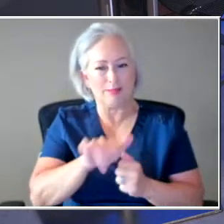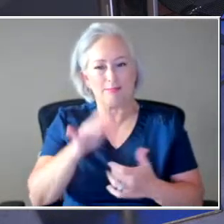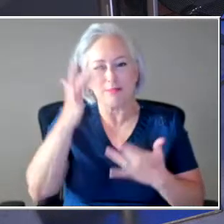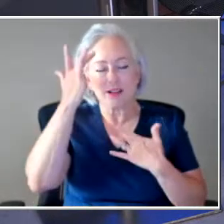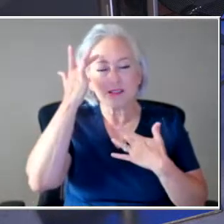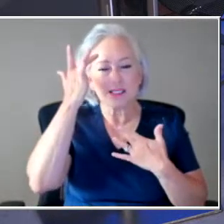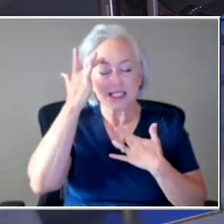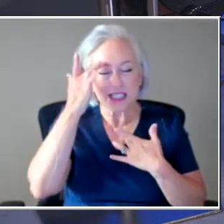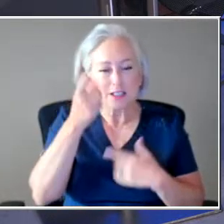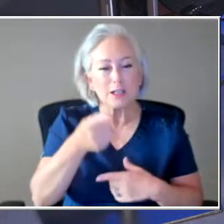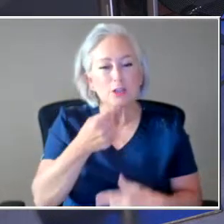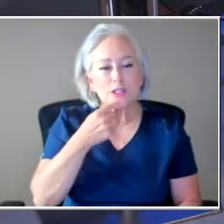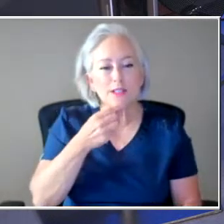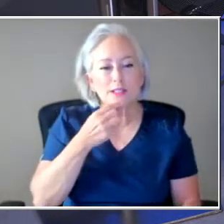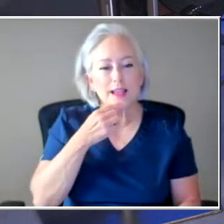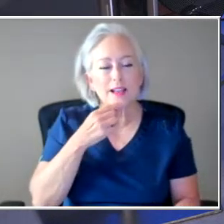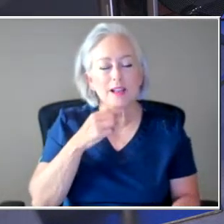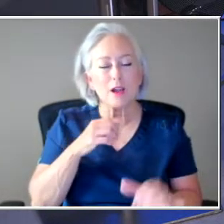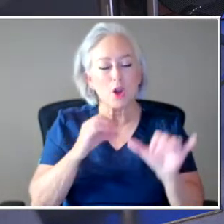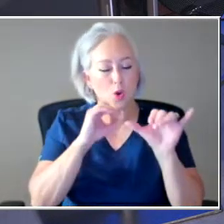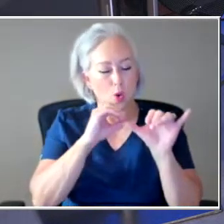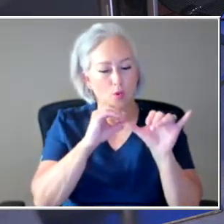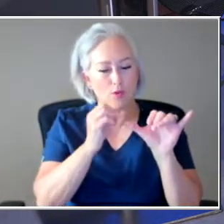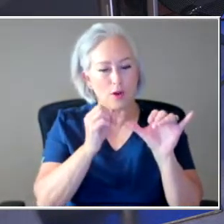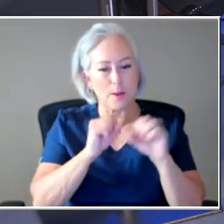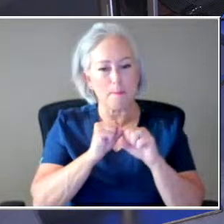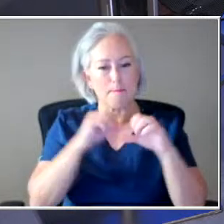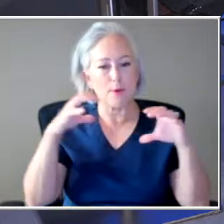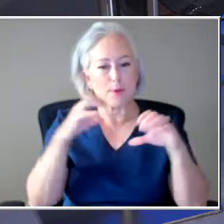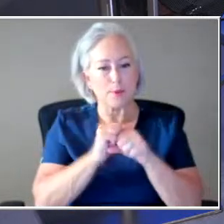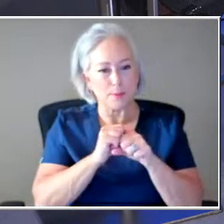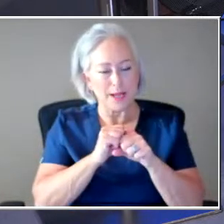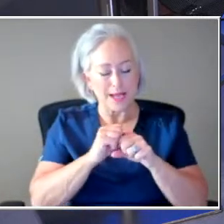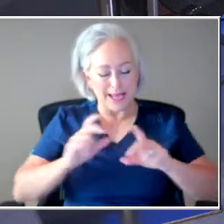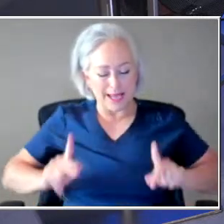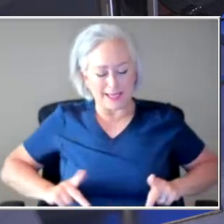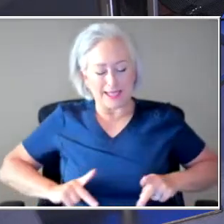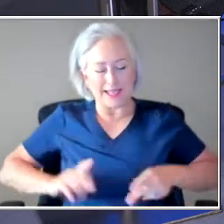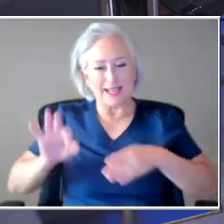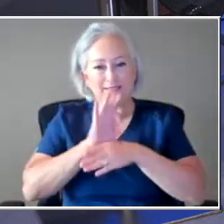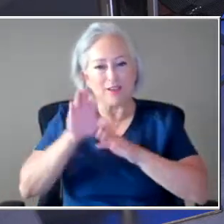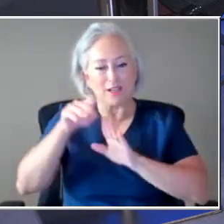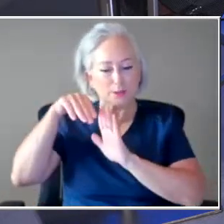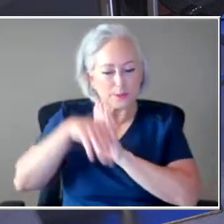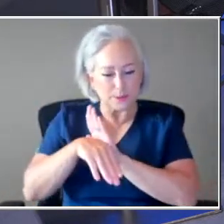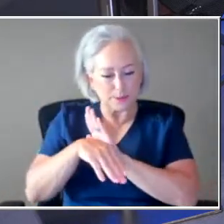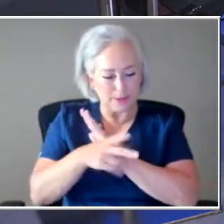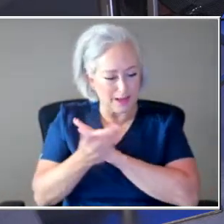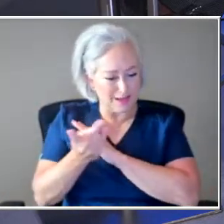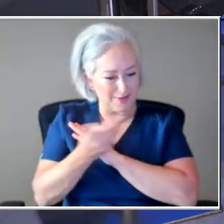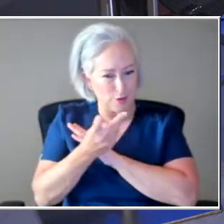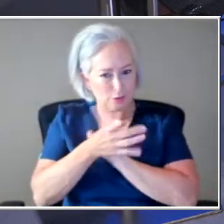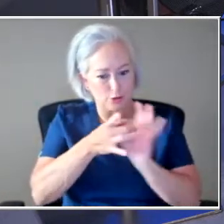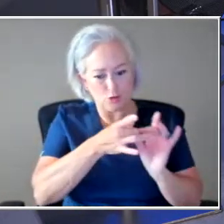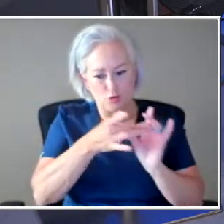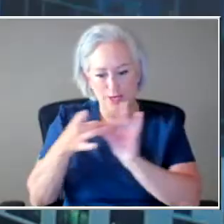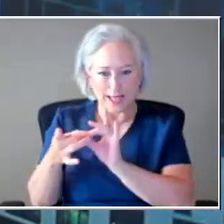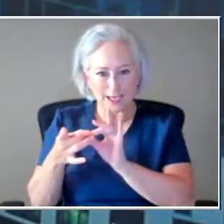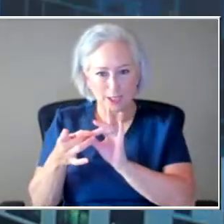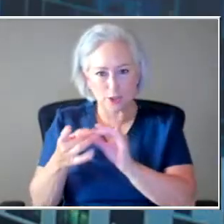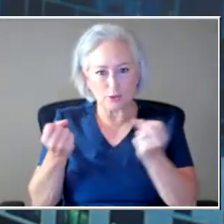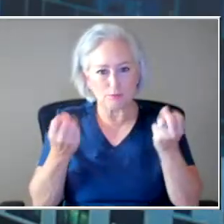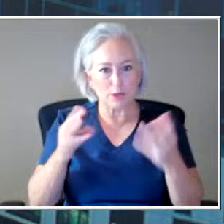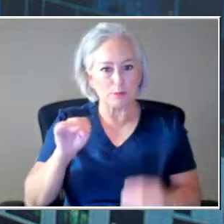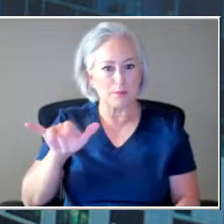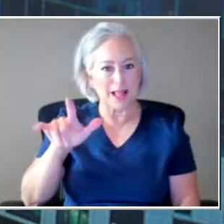ruptured ovary and her kidneys. Were those two correlated? Kind of help us understand any of this and all of this. I can't speak to the latter, and I suspect